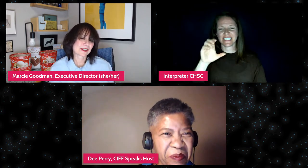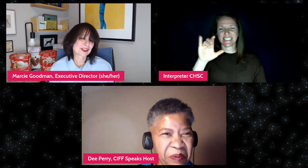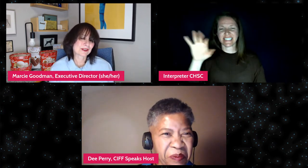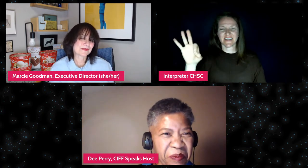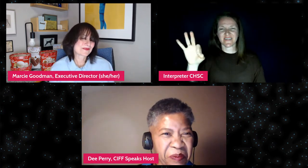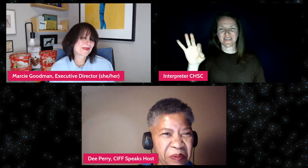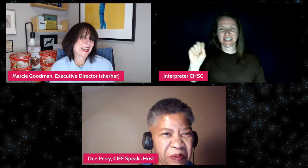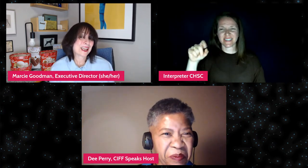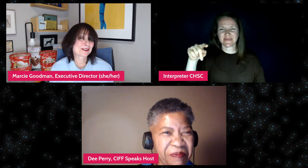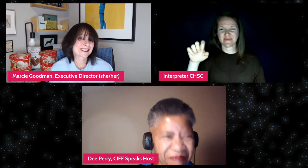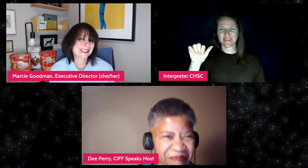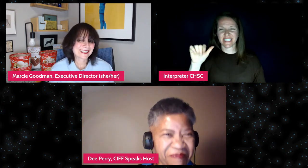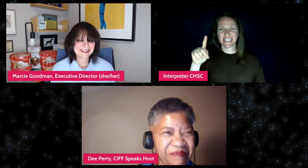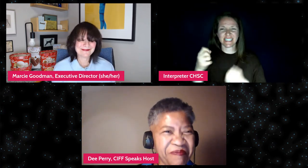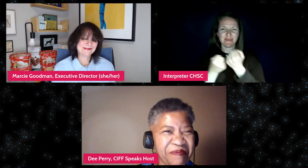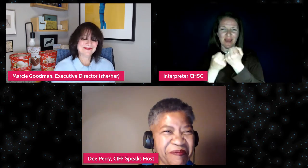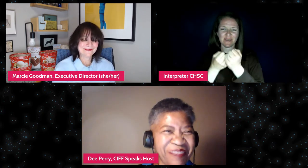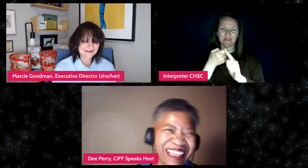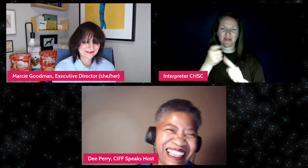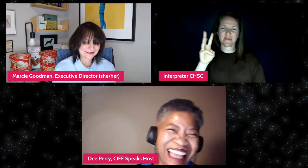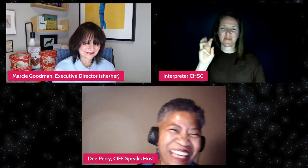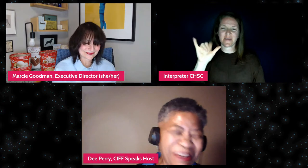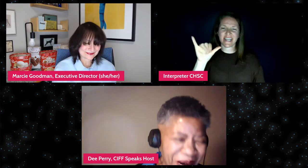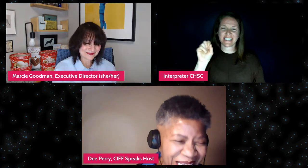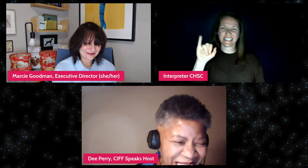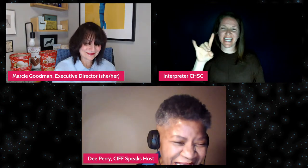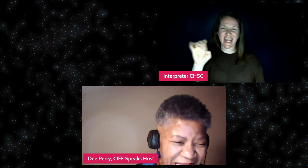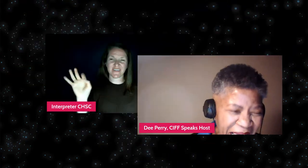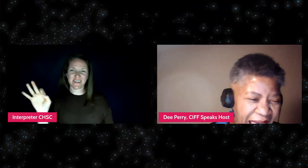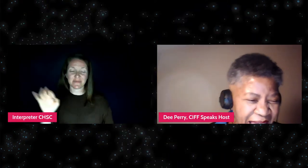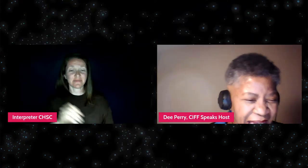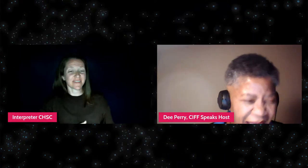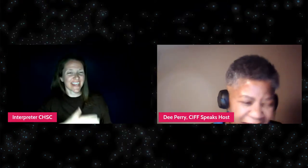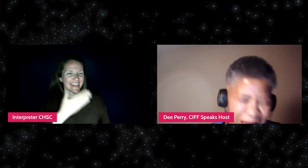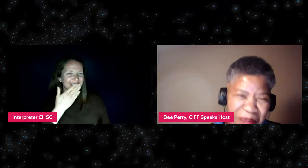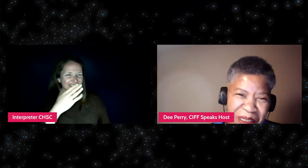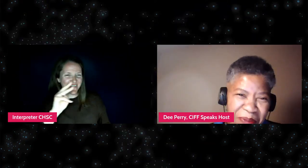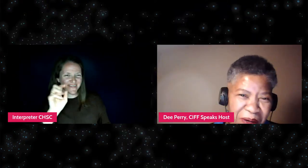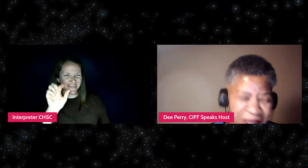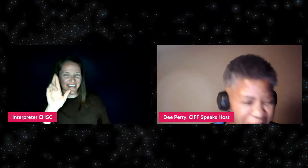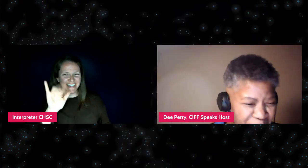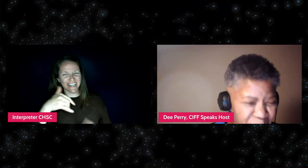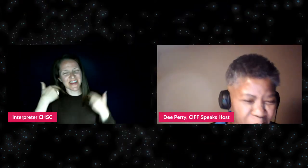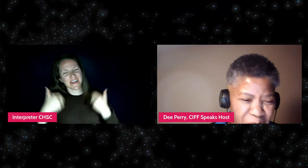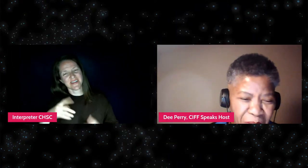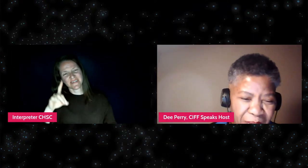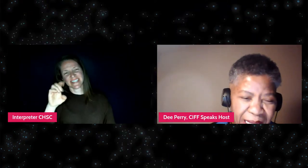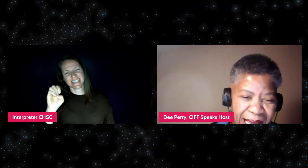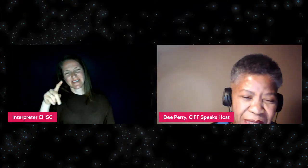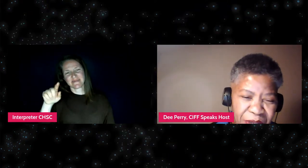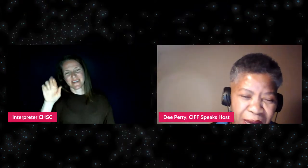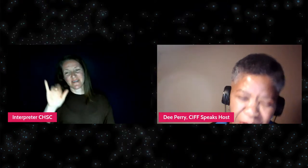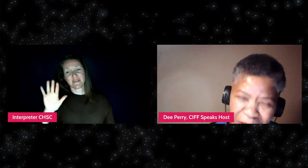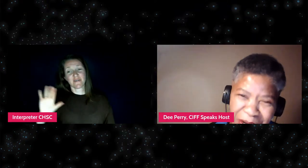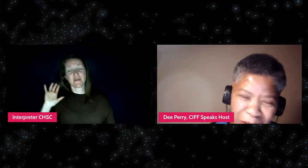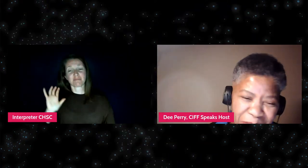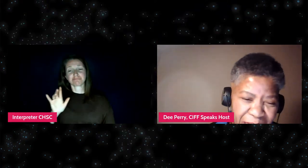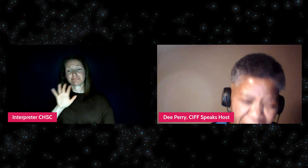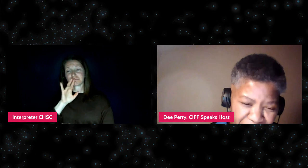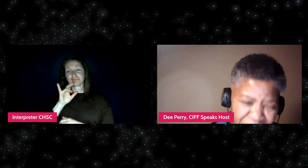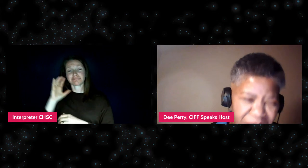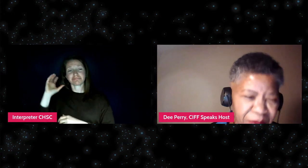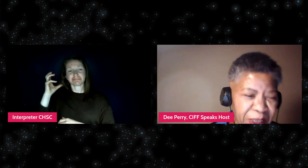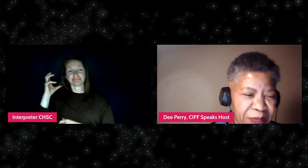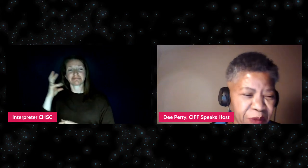Wayside Furniture. Here's Dee. Thank you, Marcie. And I am Dee Perry, a former broadcaster and current